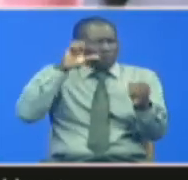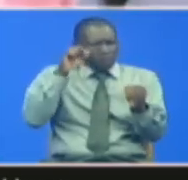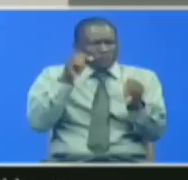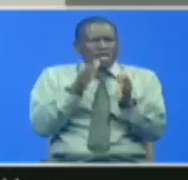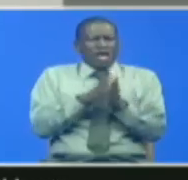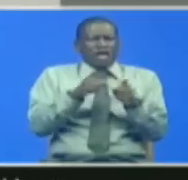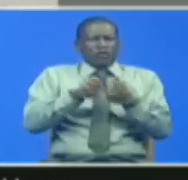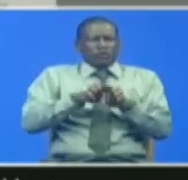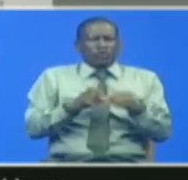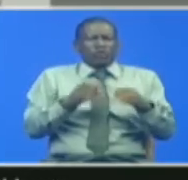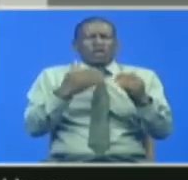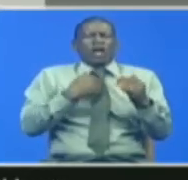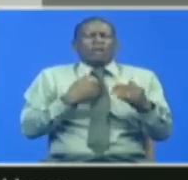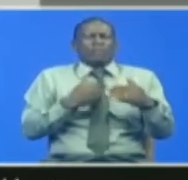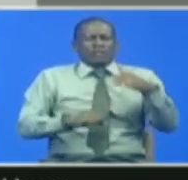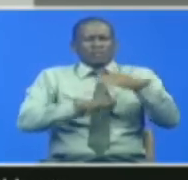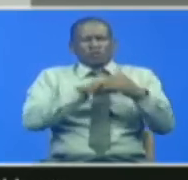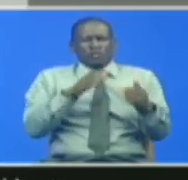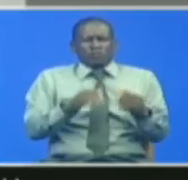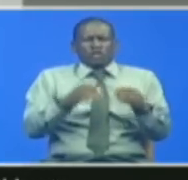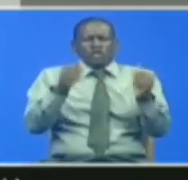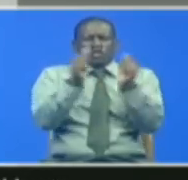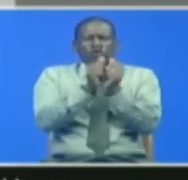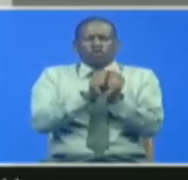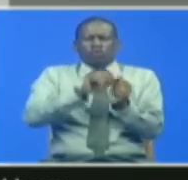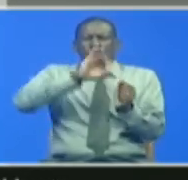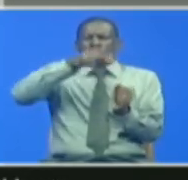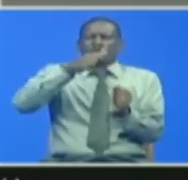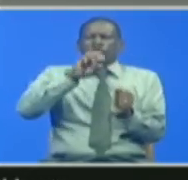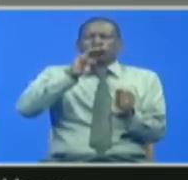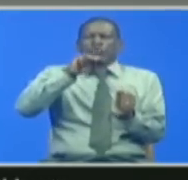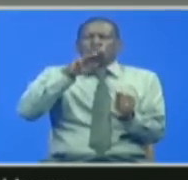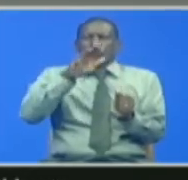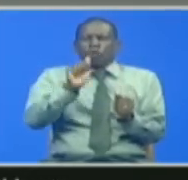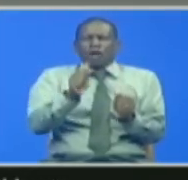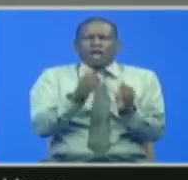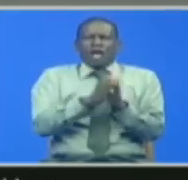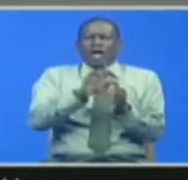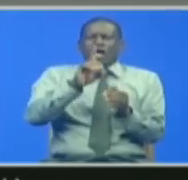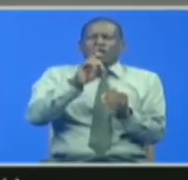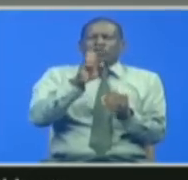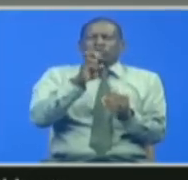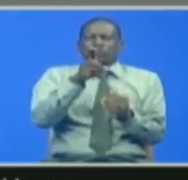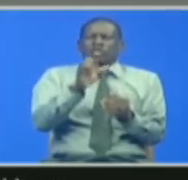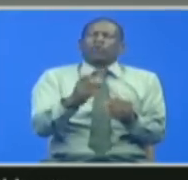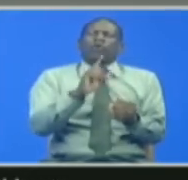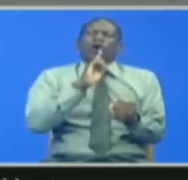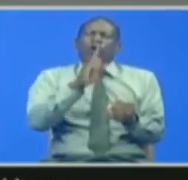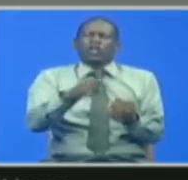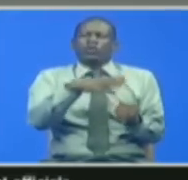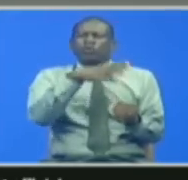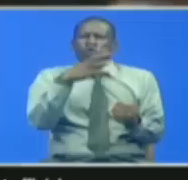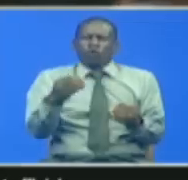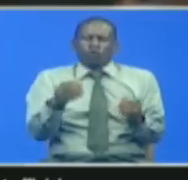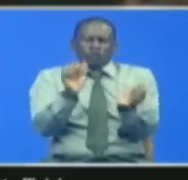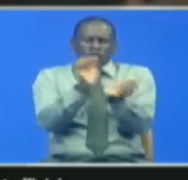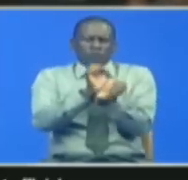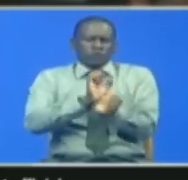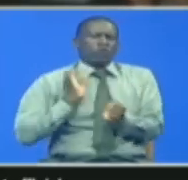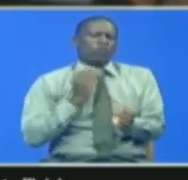command. In October, Jumwa and Dori were summoned to appear before the disciplinary committee, but they ignored the